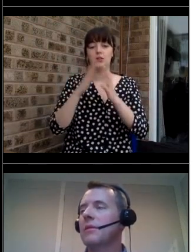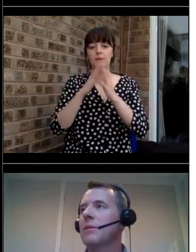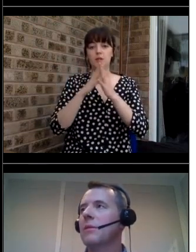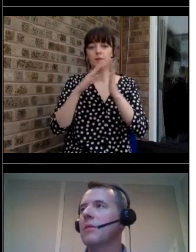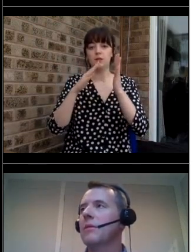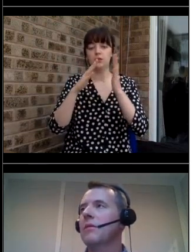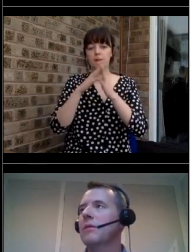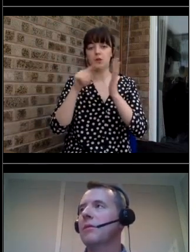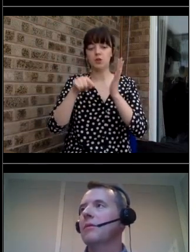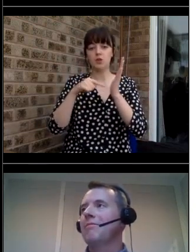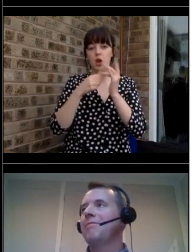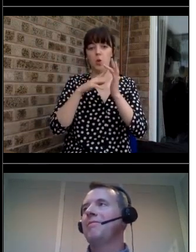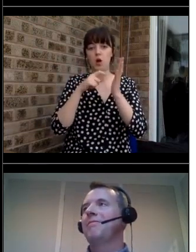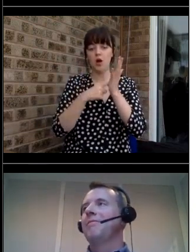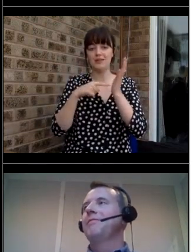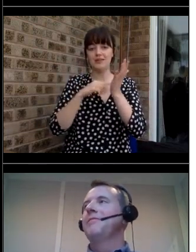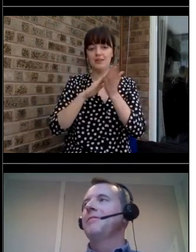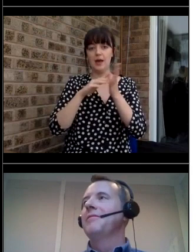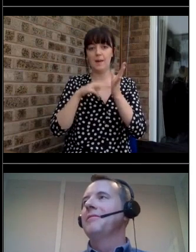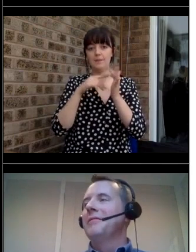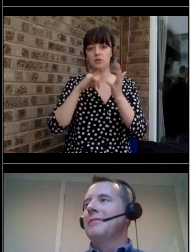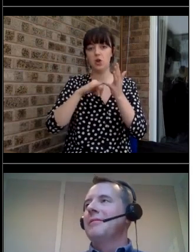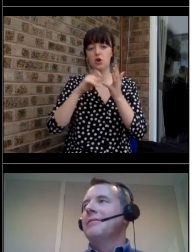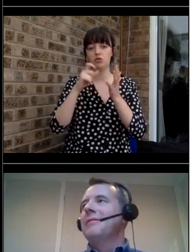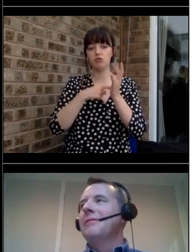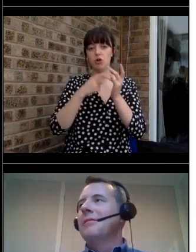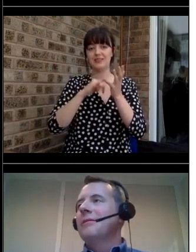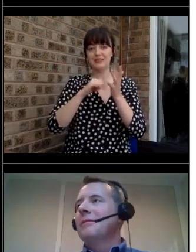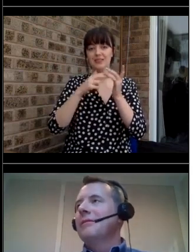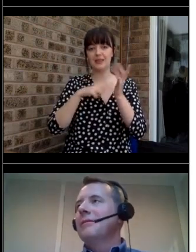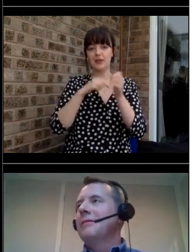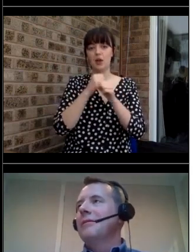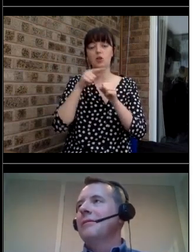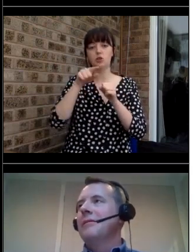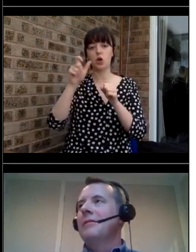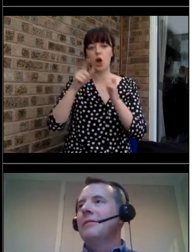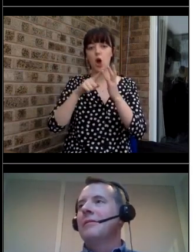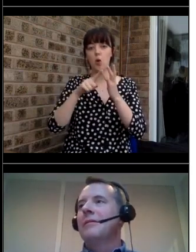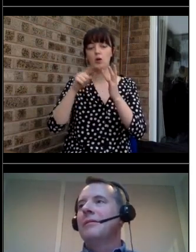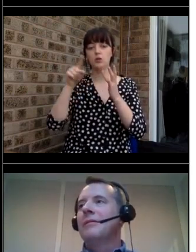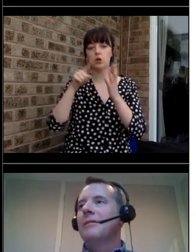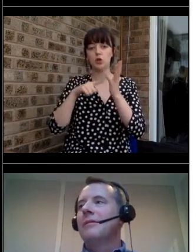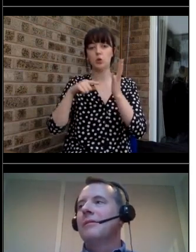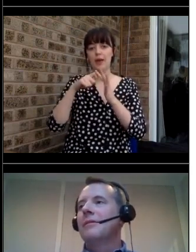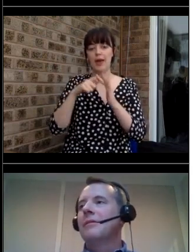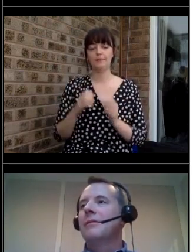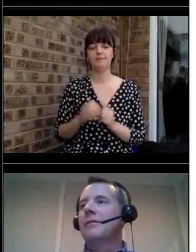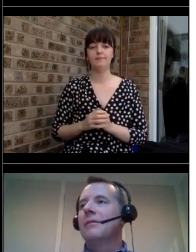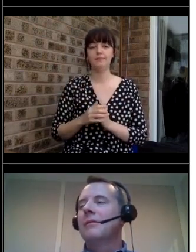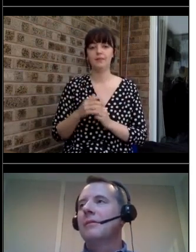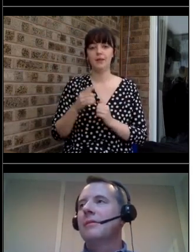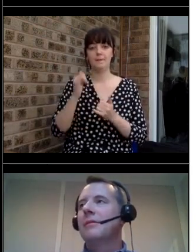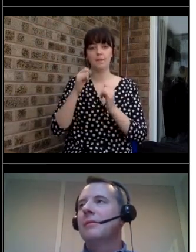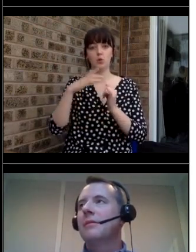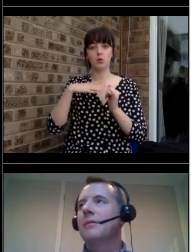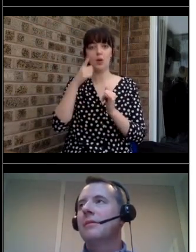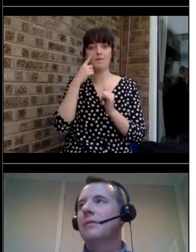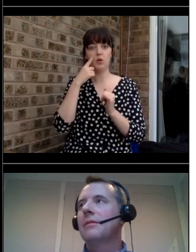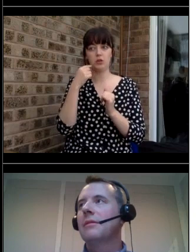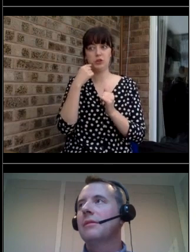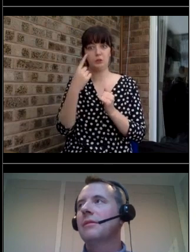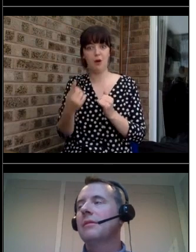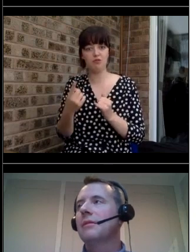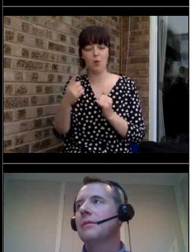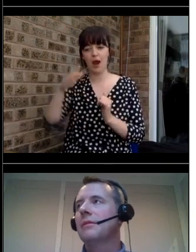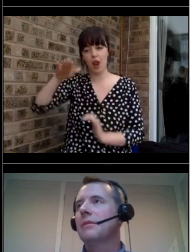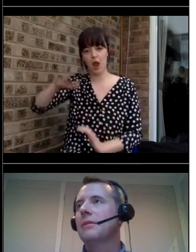design/consultation if you're interested in listening into the proposed refinements on the other side of the river tomorrow evening. So as a